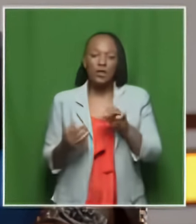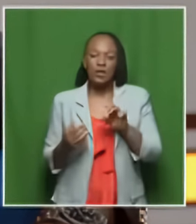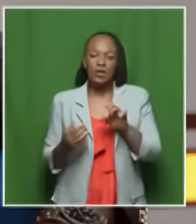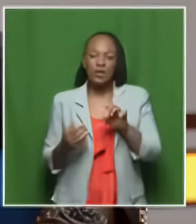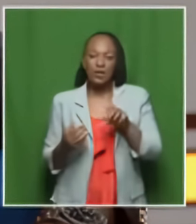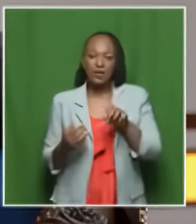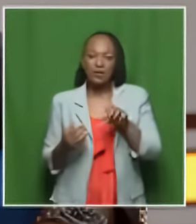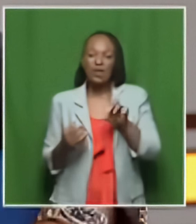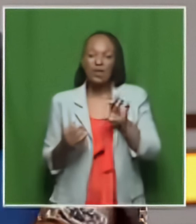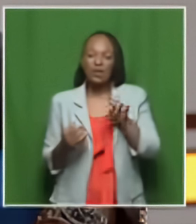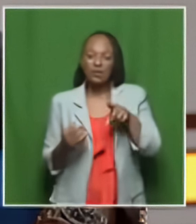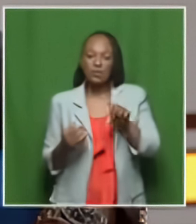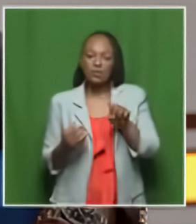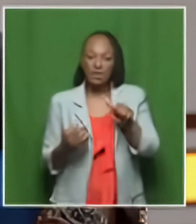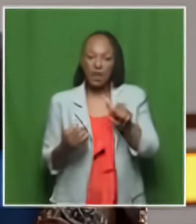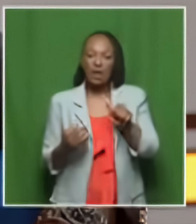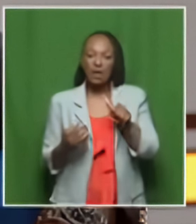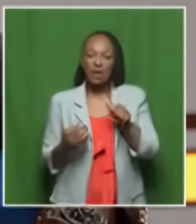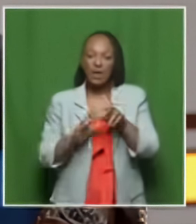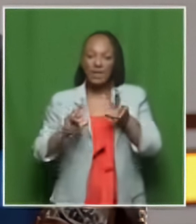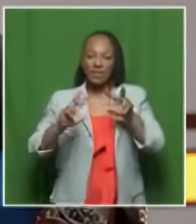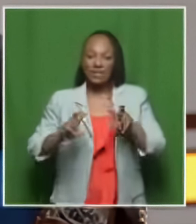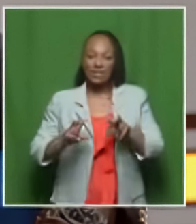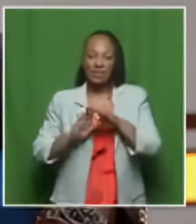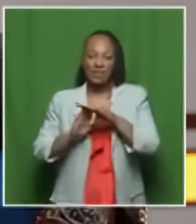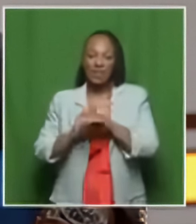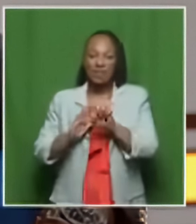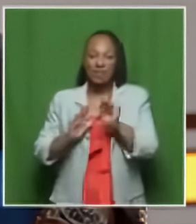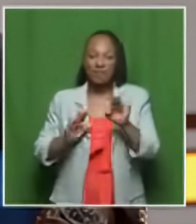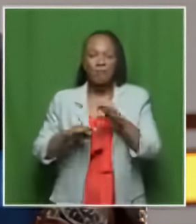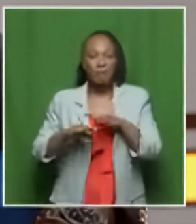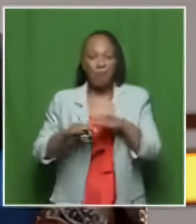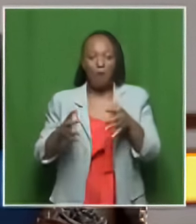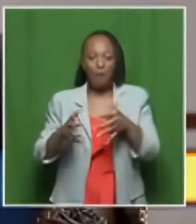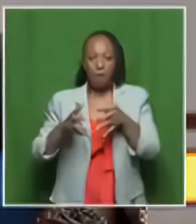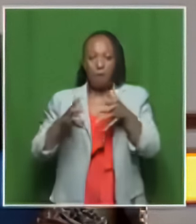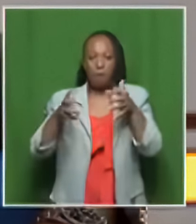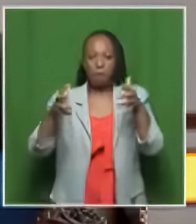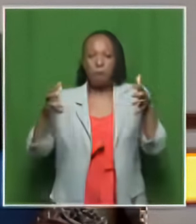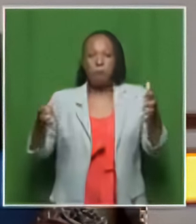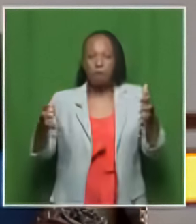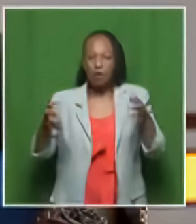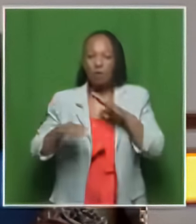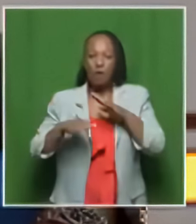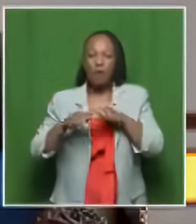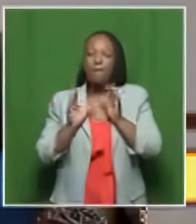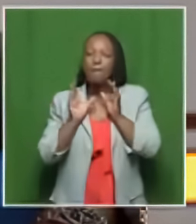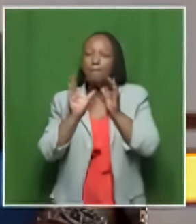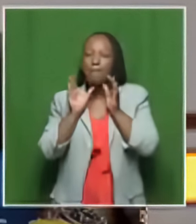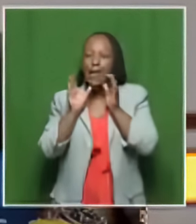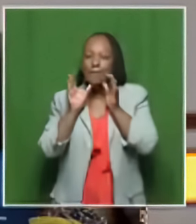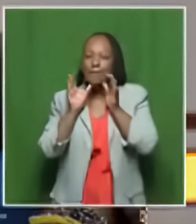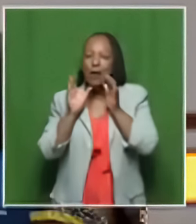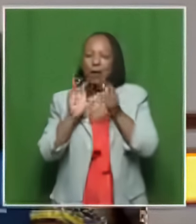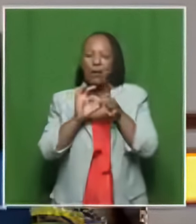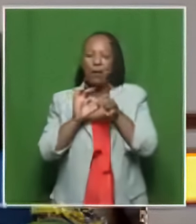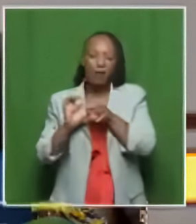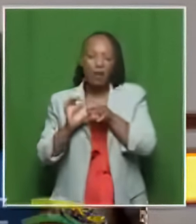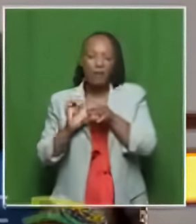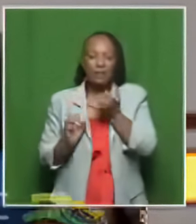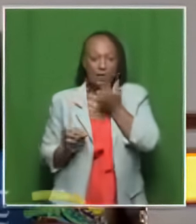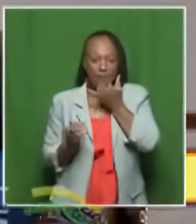you can even check with them. They say the brand EFF has grown beyond the brand Julius Malema. And that's what makes me